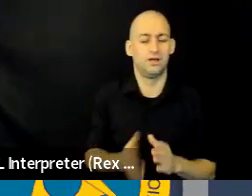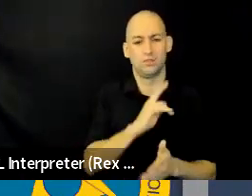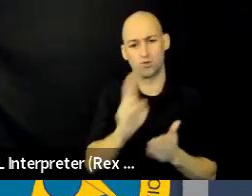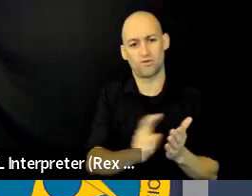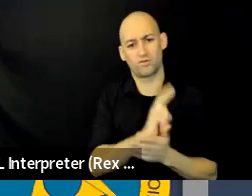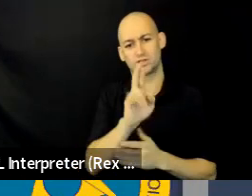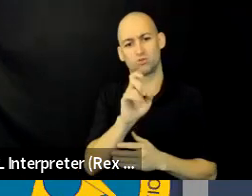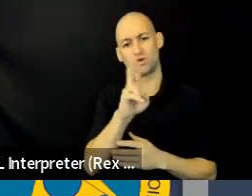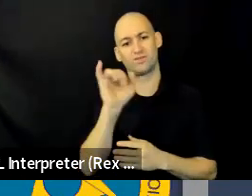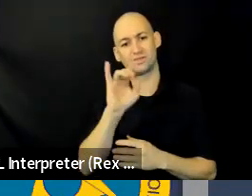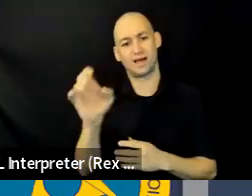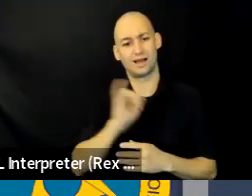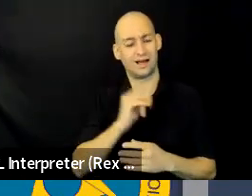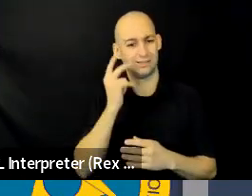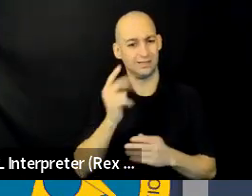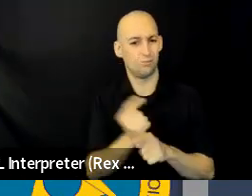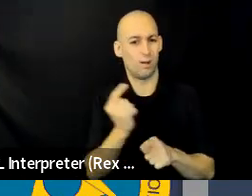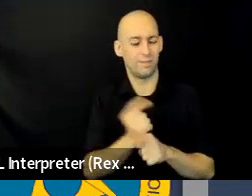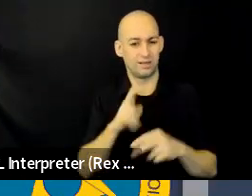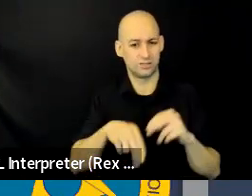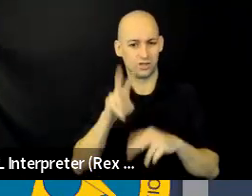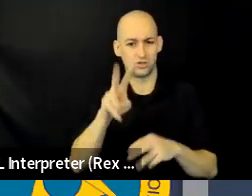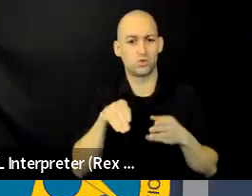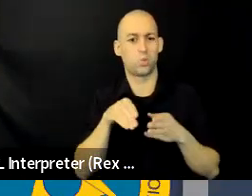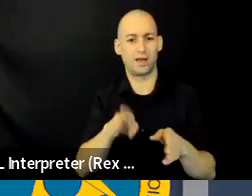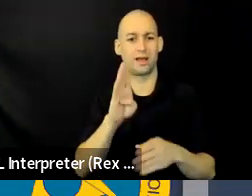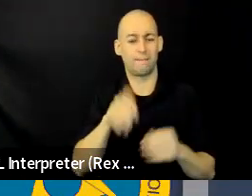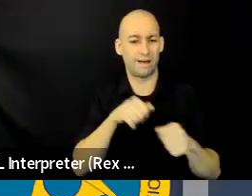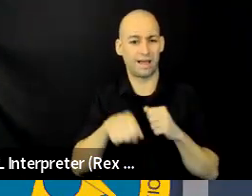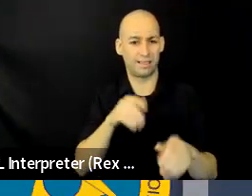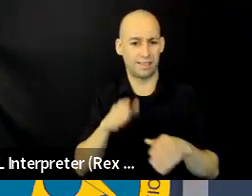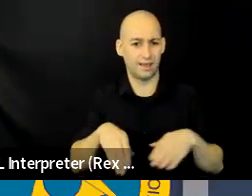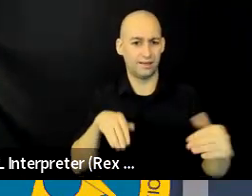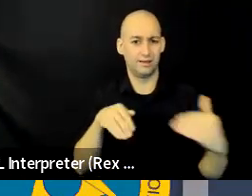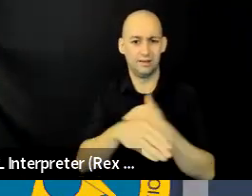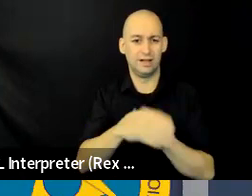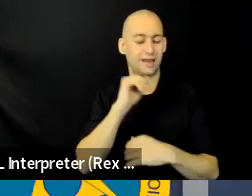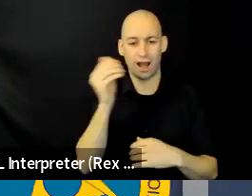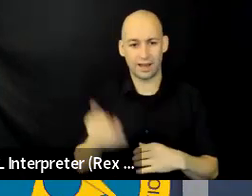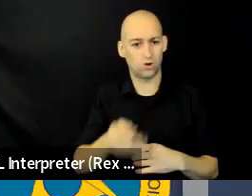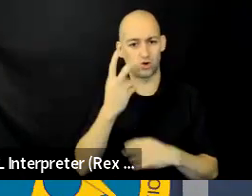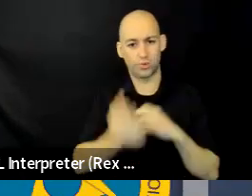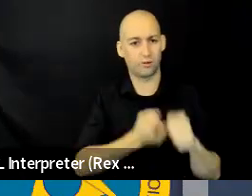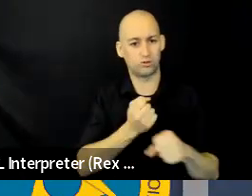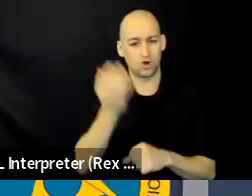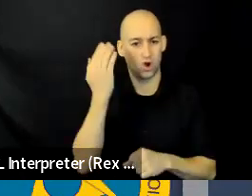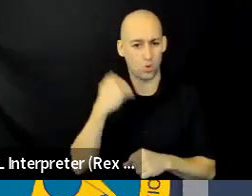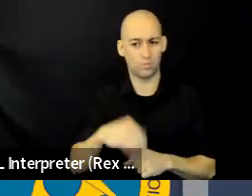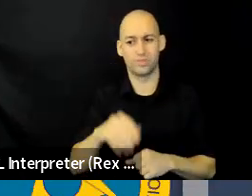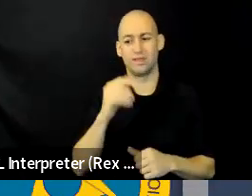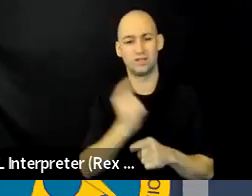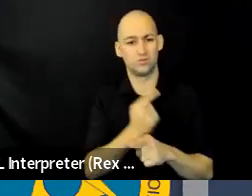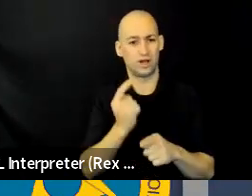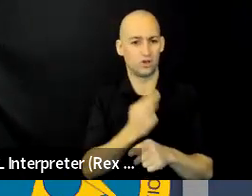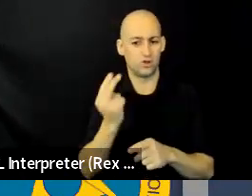Riverside, I'm seeing properly constructed two-way bike lanes with concrete barriers that weren't here 2 years ago, and that are in regular use